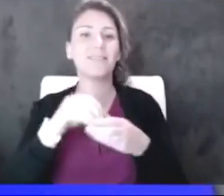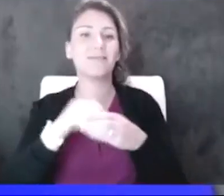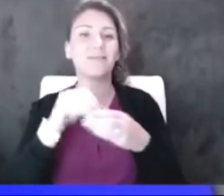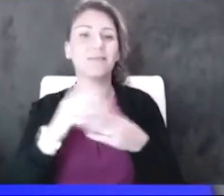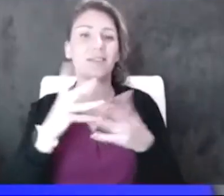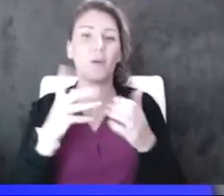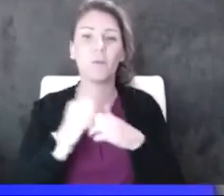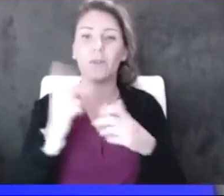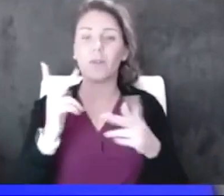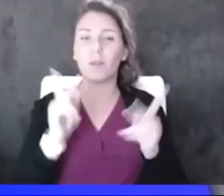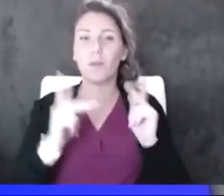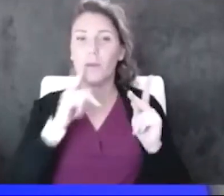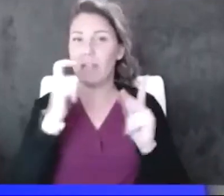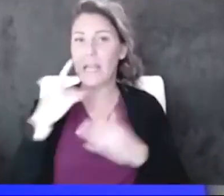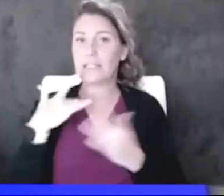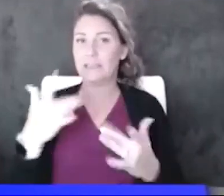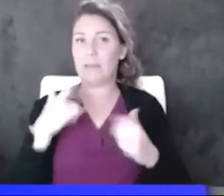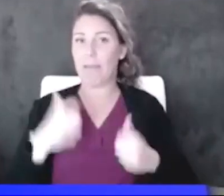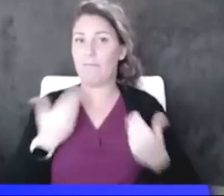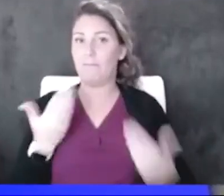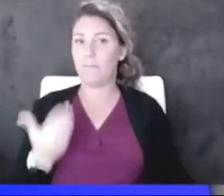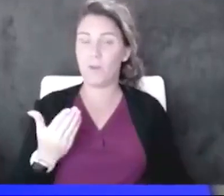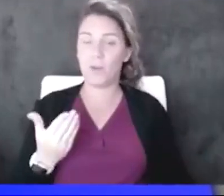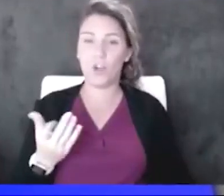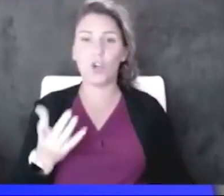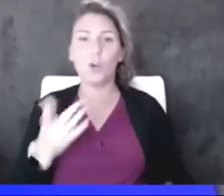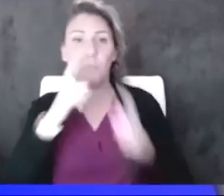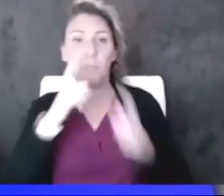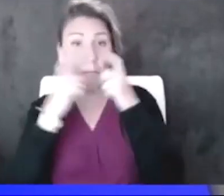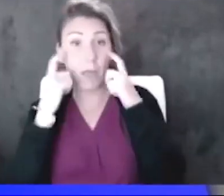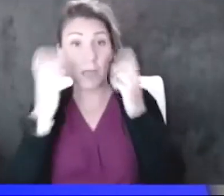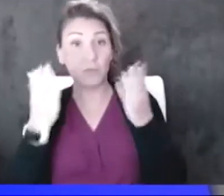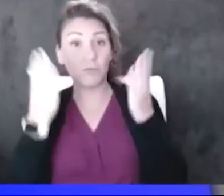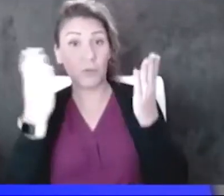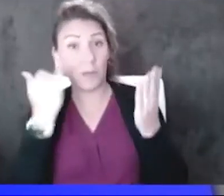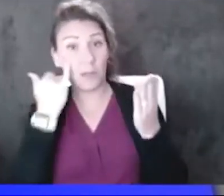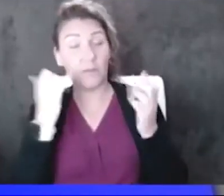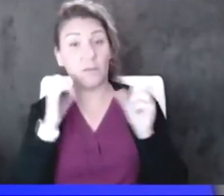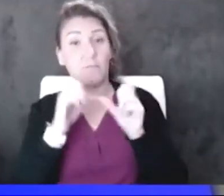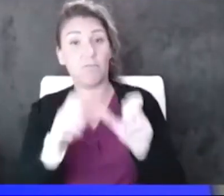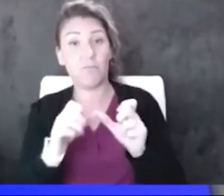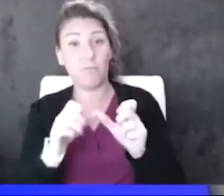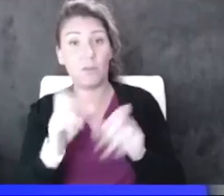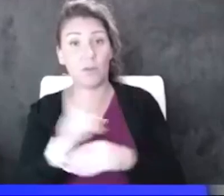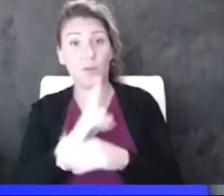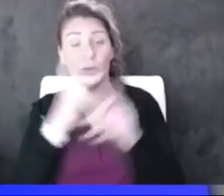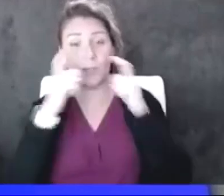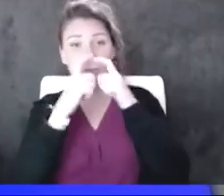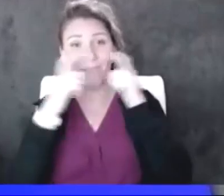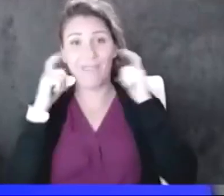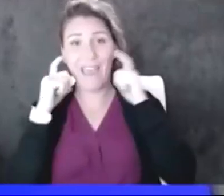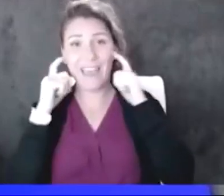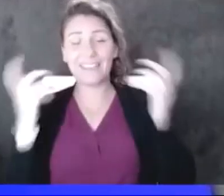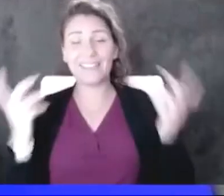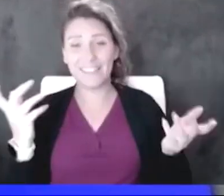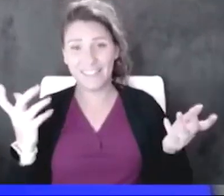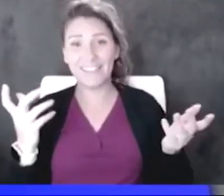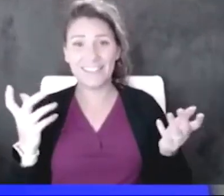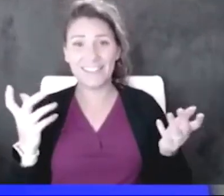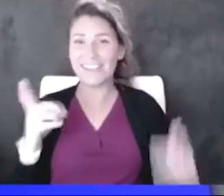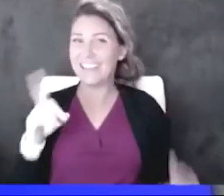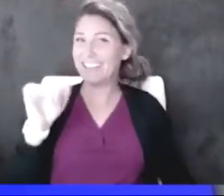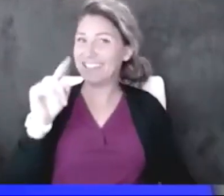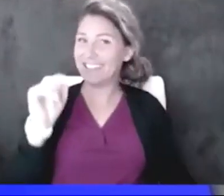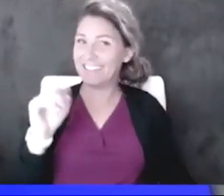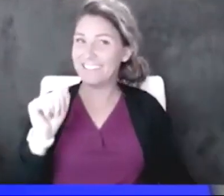in your household, masks are recommended. So if you can continue to wear your masks, Dana has mentioned this before